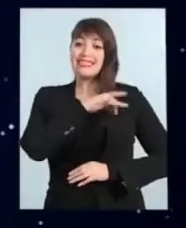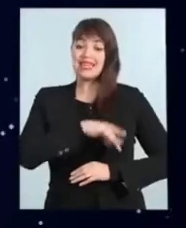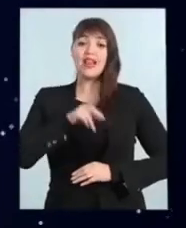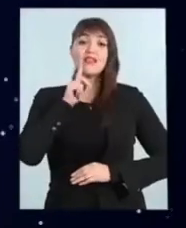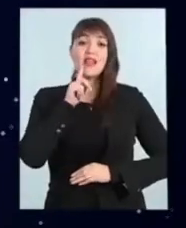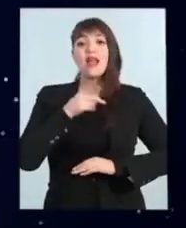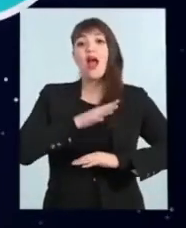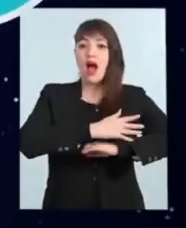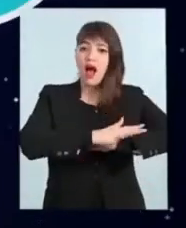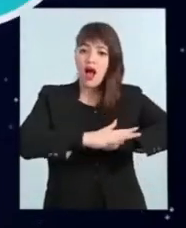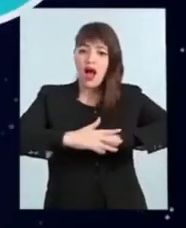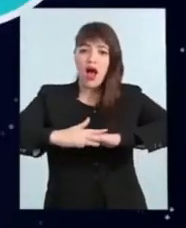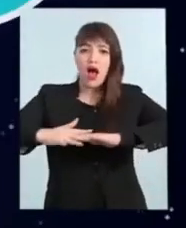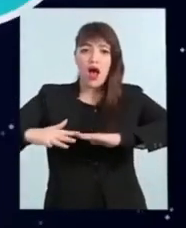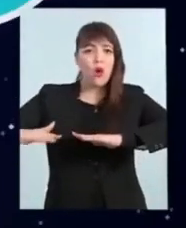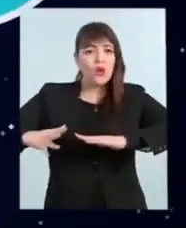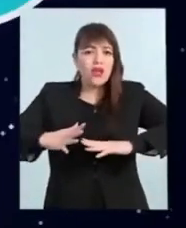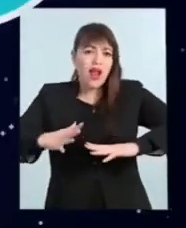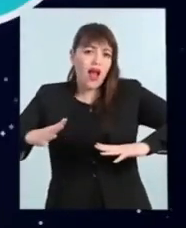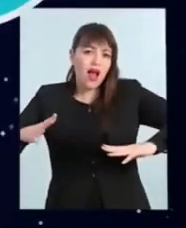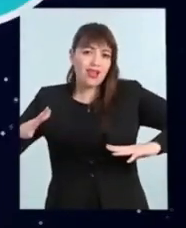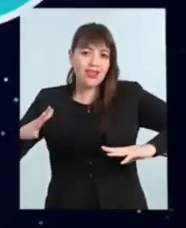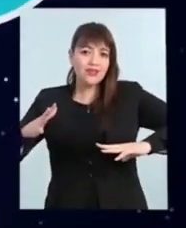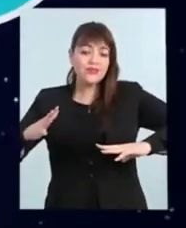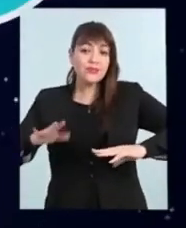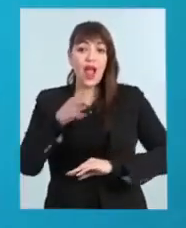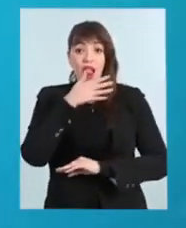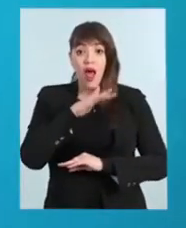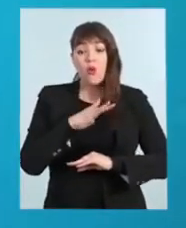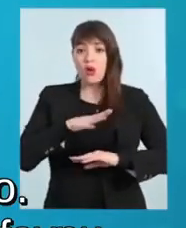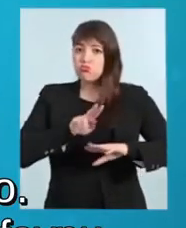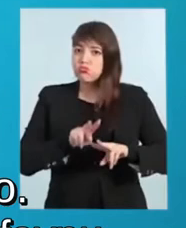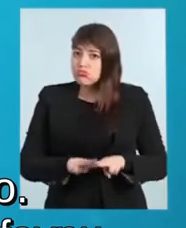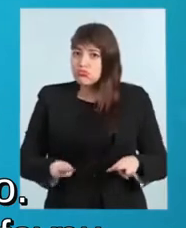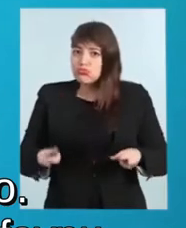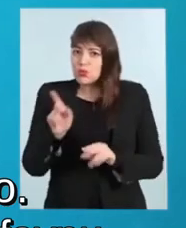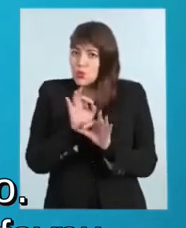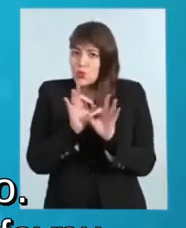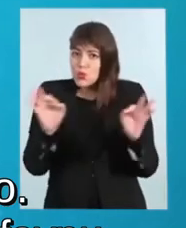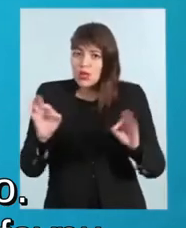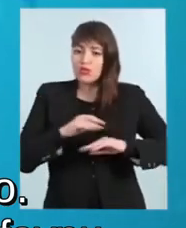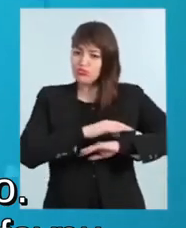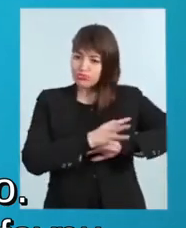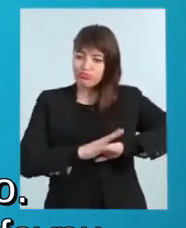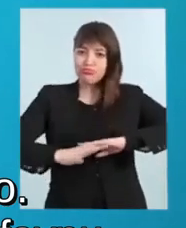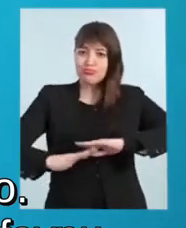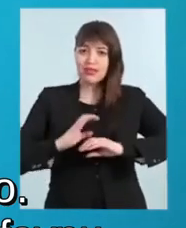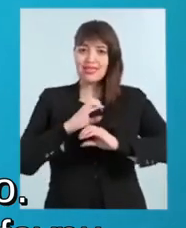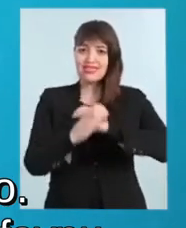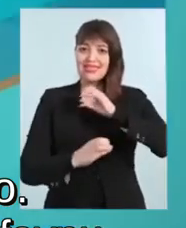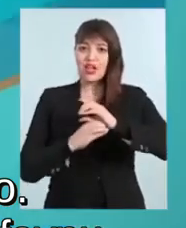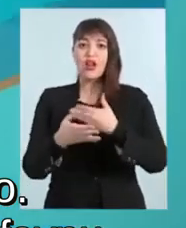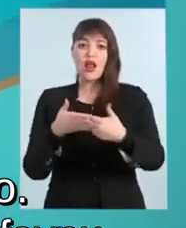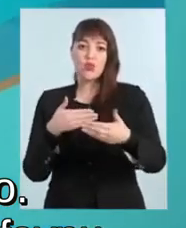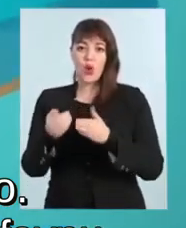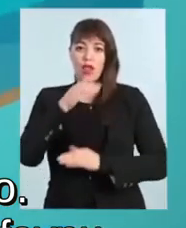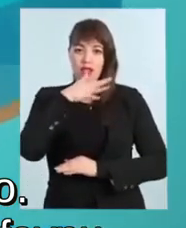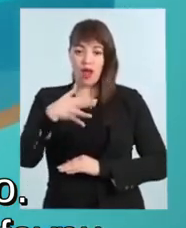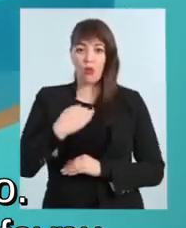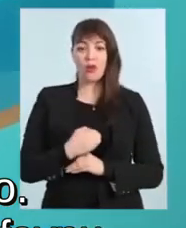Chimapu neya lung lakken. Kompu mapu tamuko nikef klelai. Tefasiamun feipikein amul mapuko. Taan